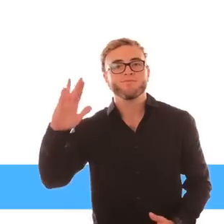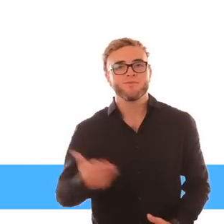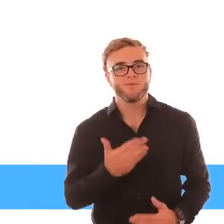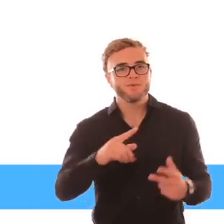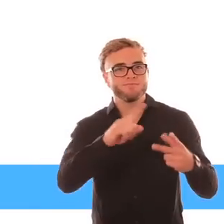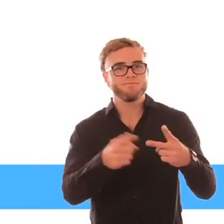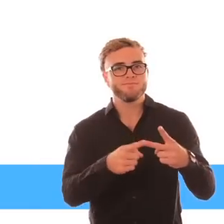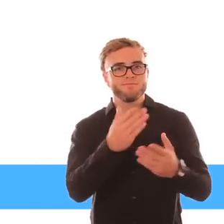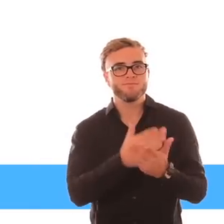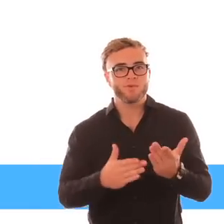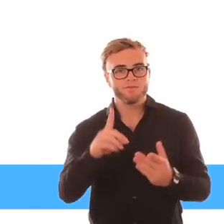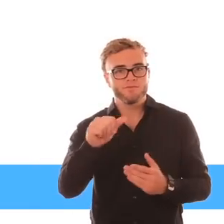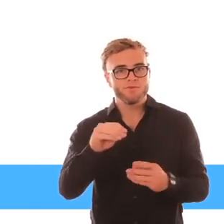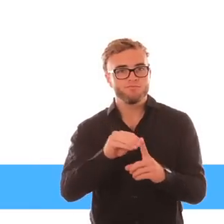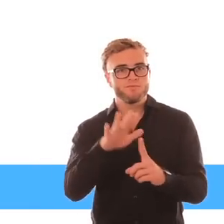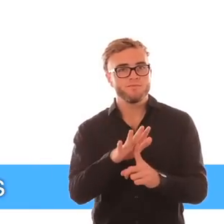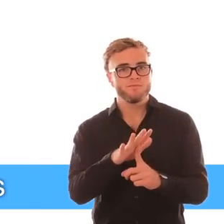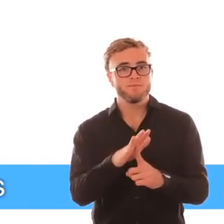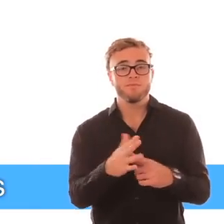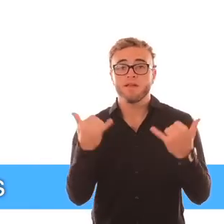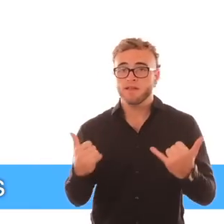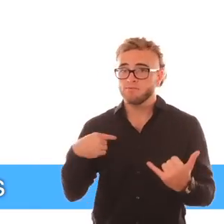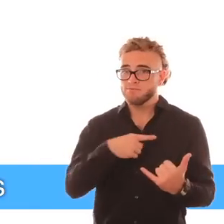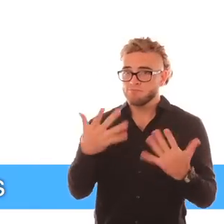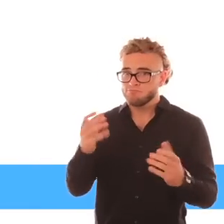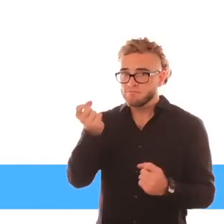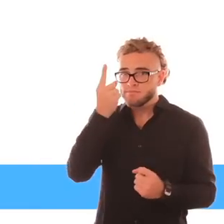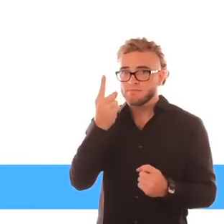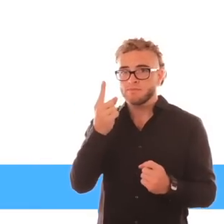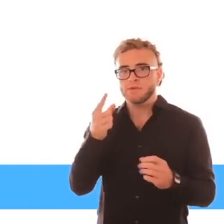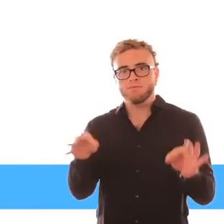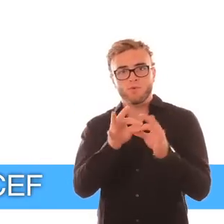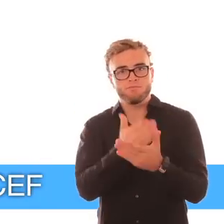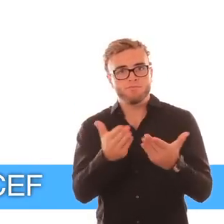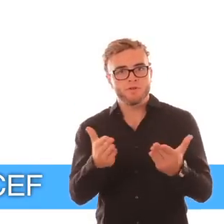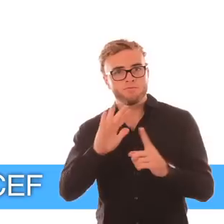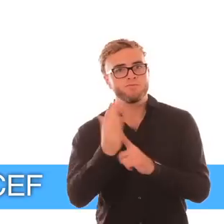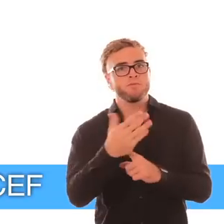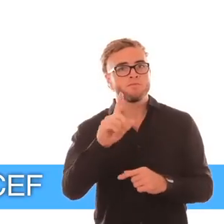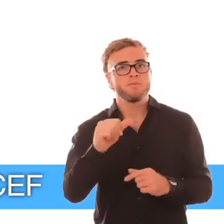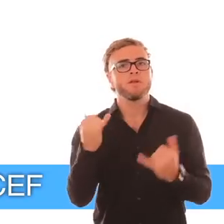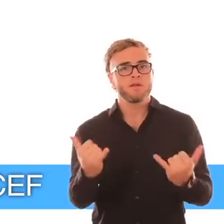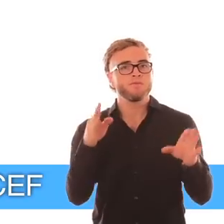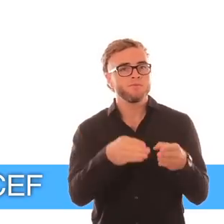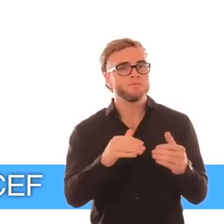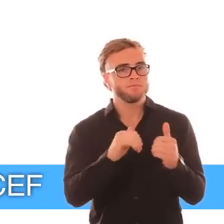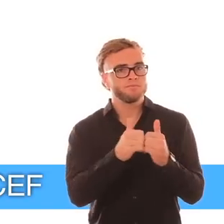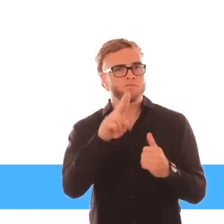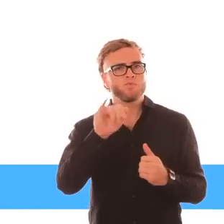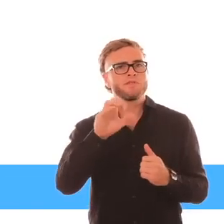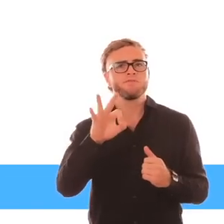Welcome to the second module of the disability orientation. Now that we understand the dynamics around disability, we will focus on what this means